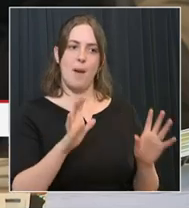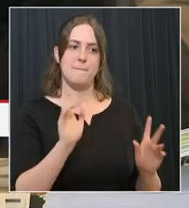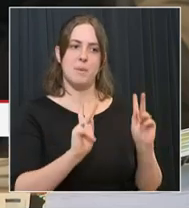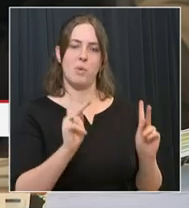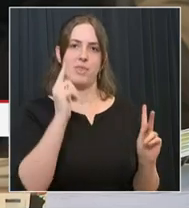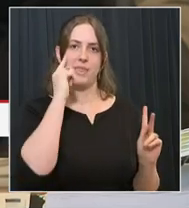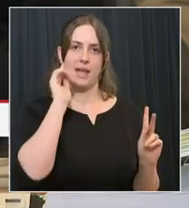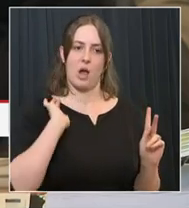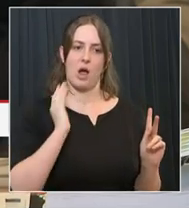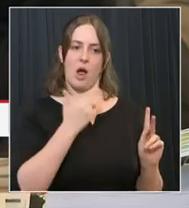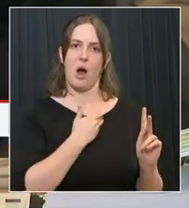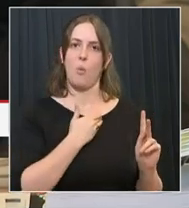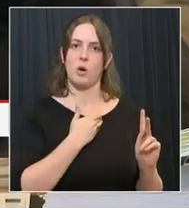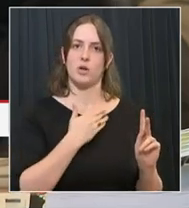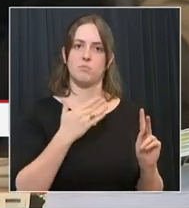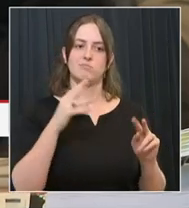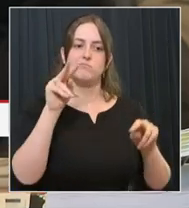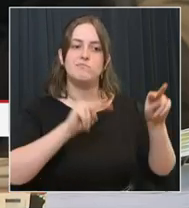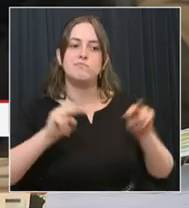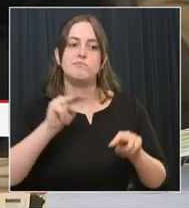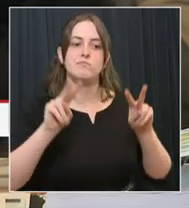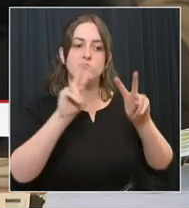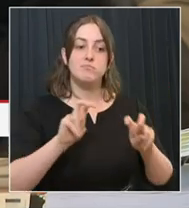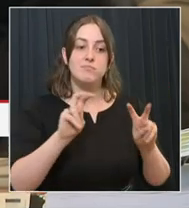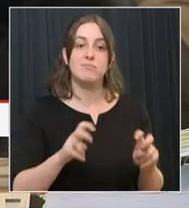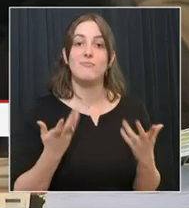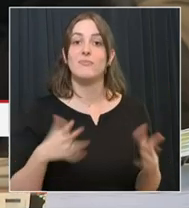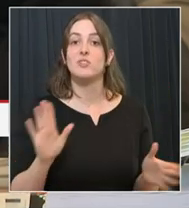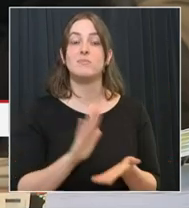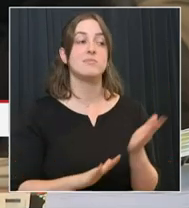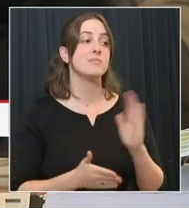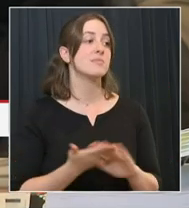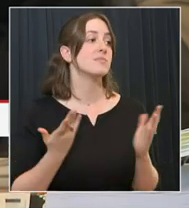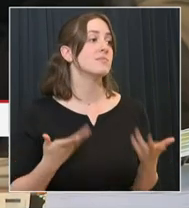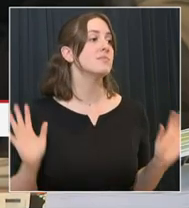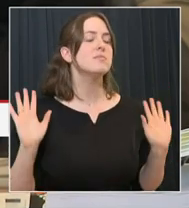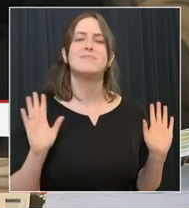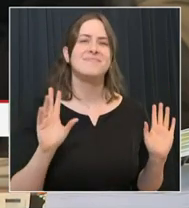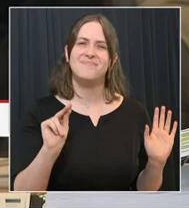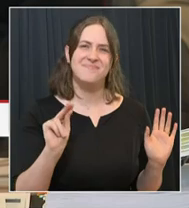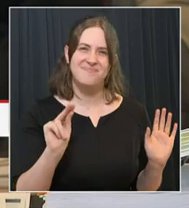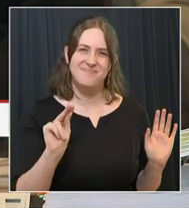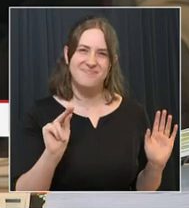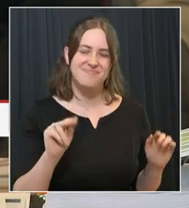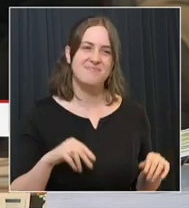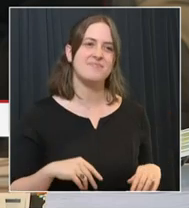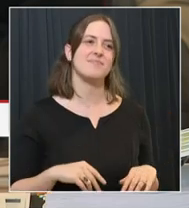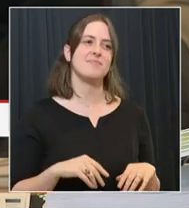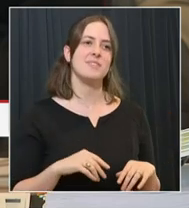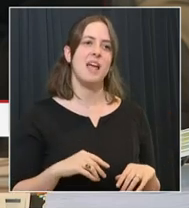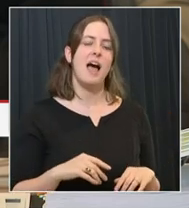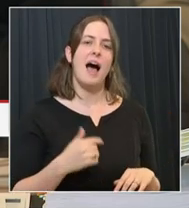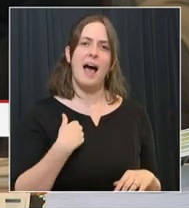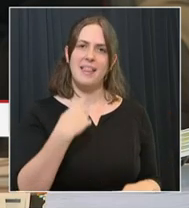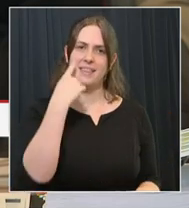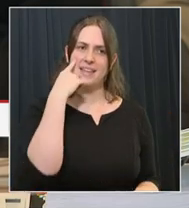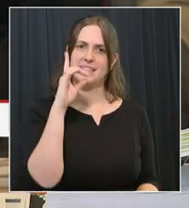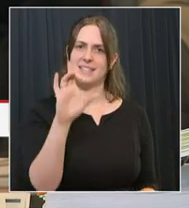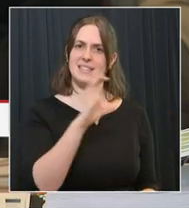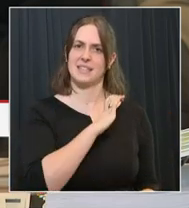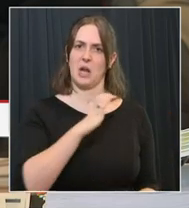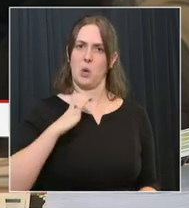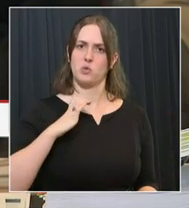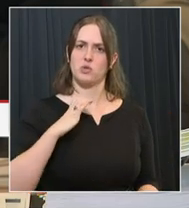is over. In fact, there were some questions about, I think the council member was alluding to